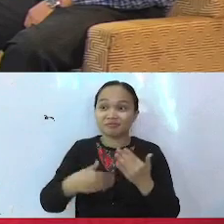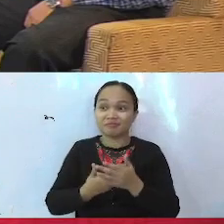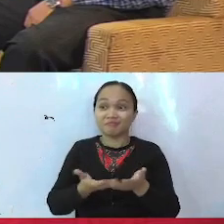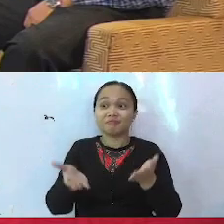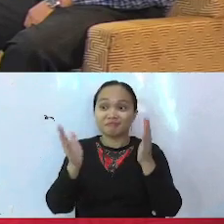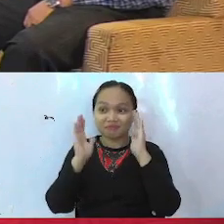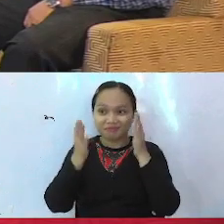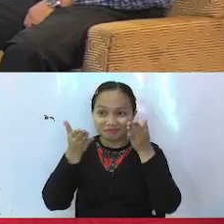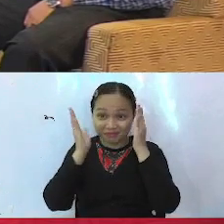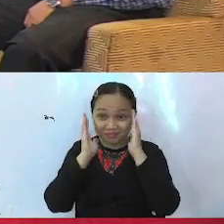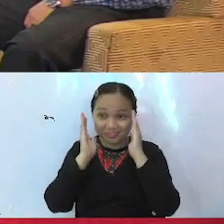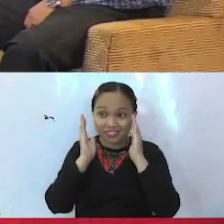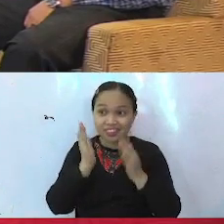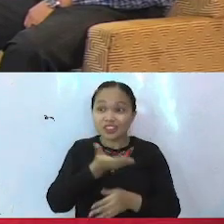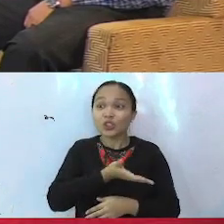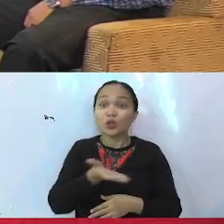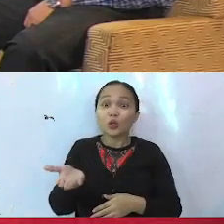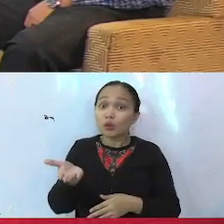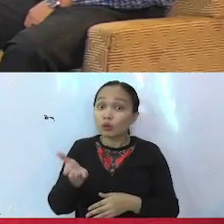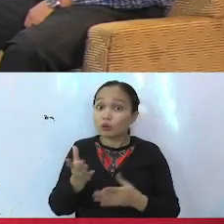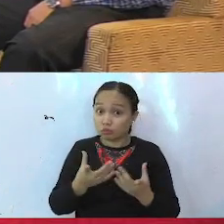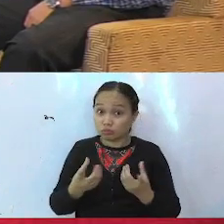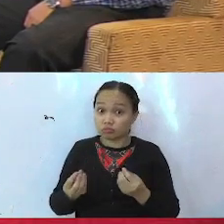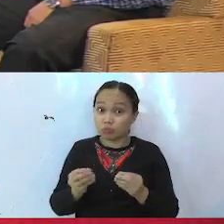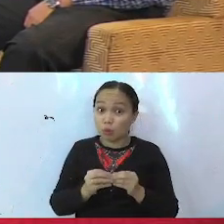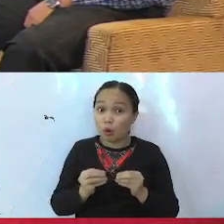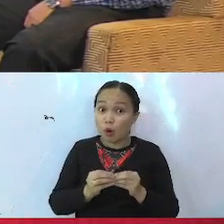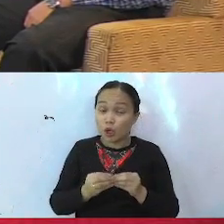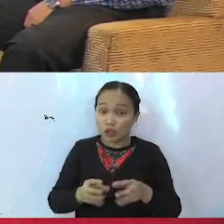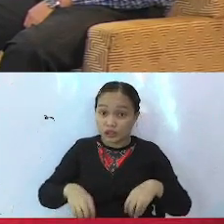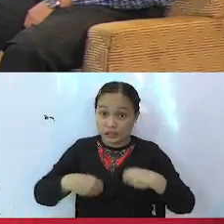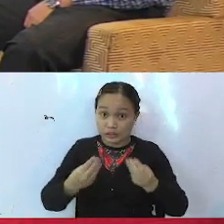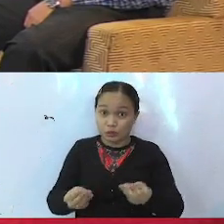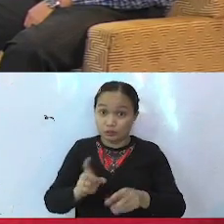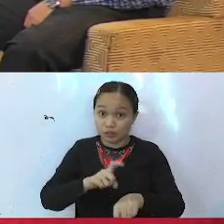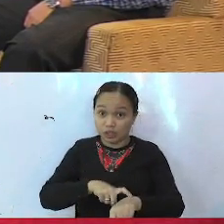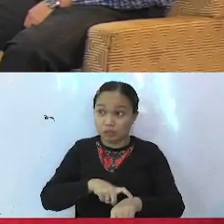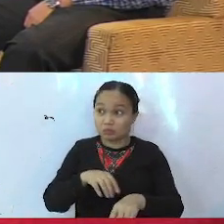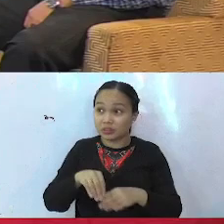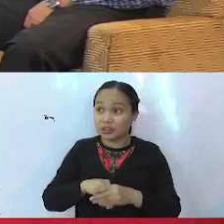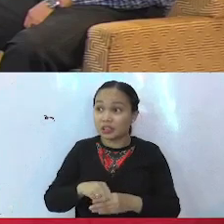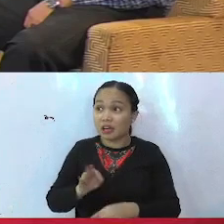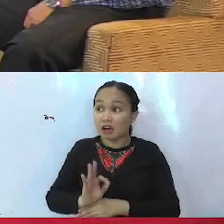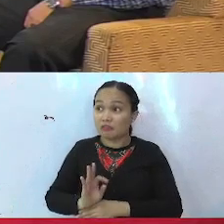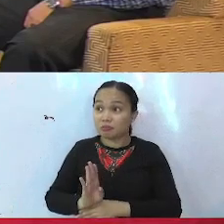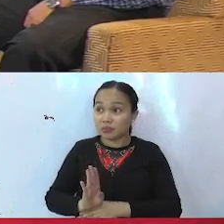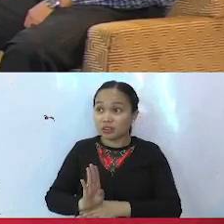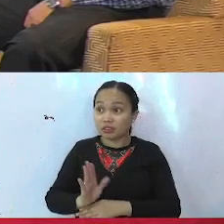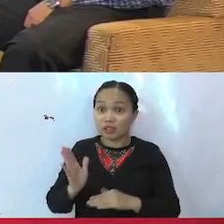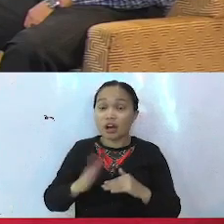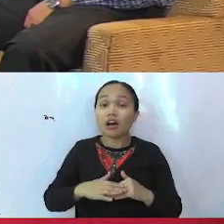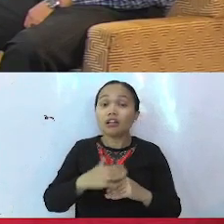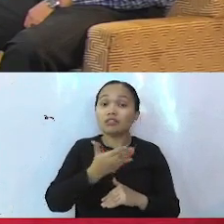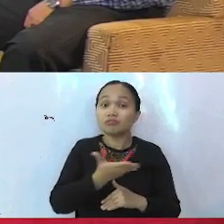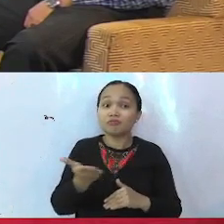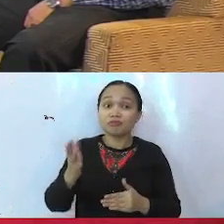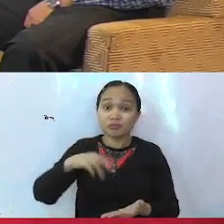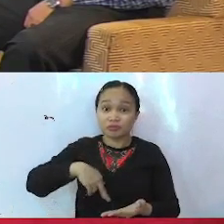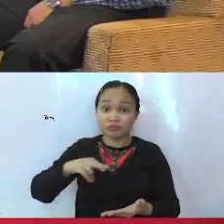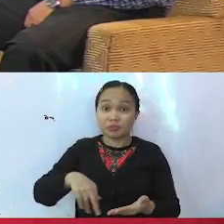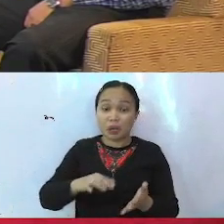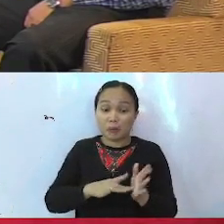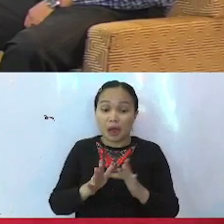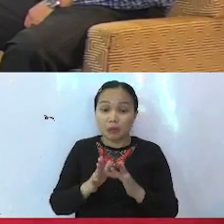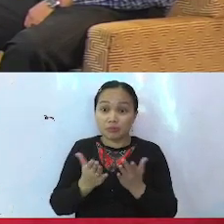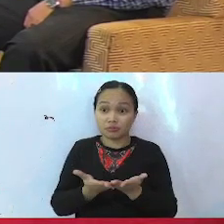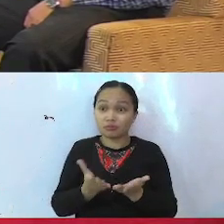Okay? Do you spend more time on Facebook than you do reading your Bible and praying? Yes, right. That's